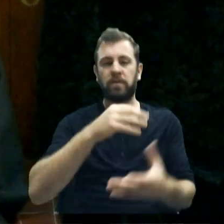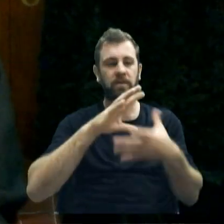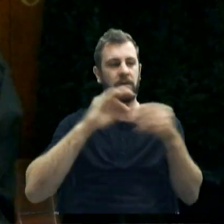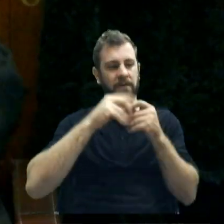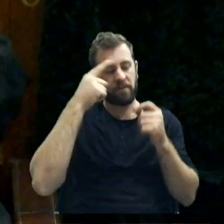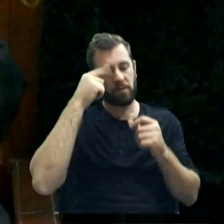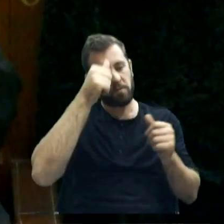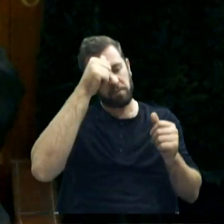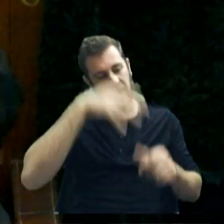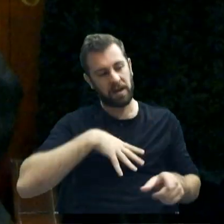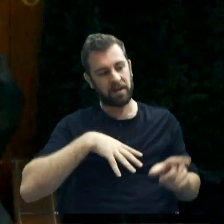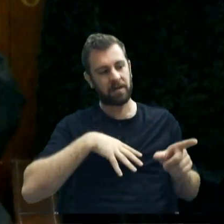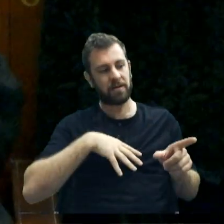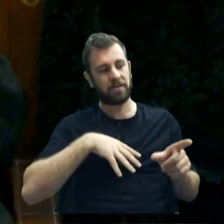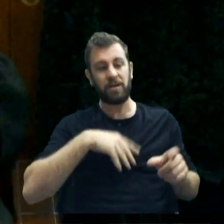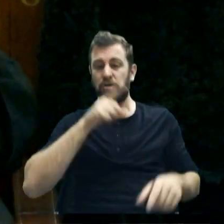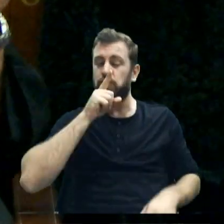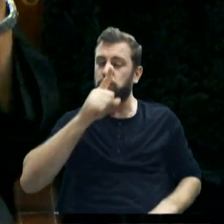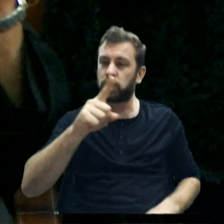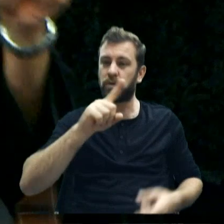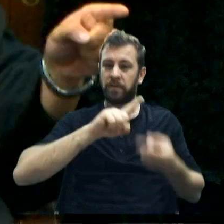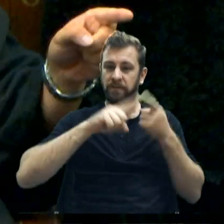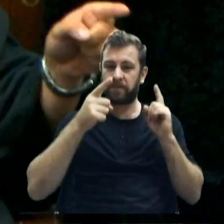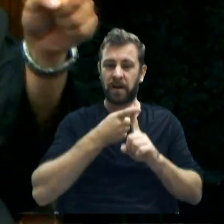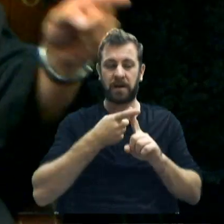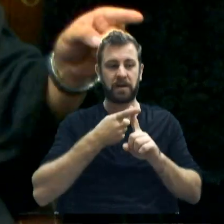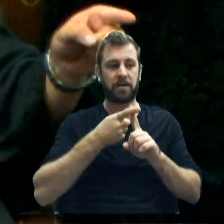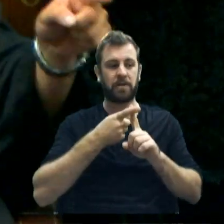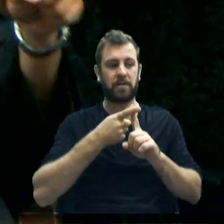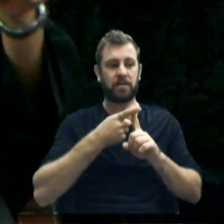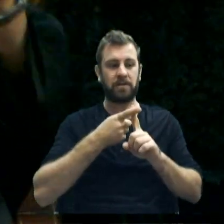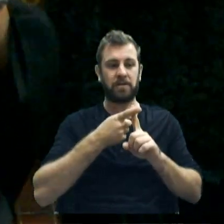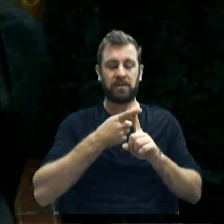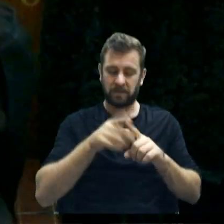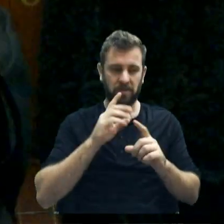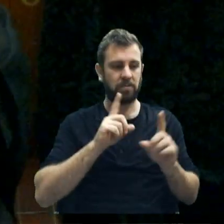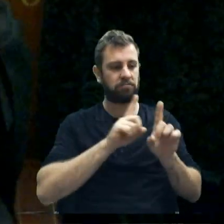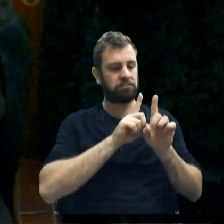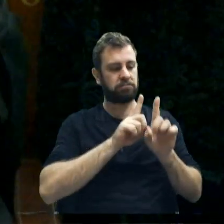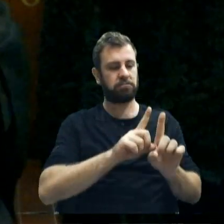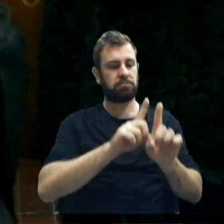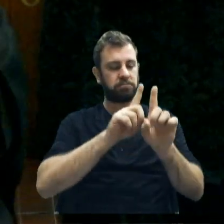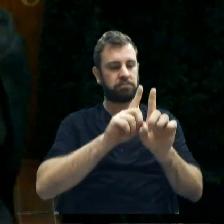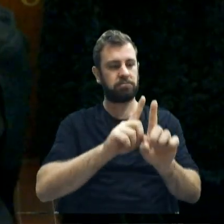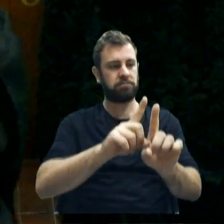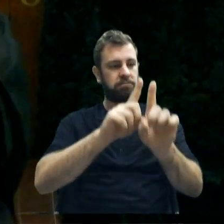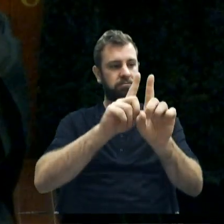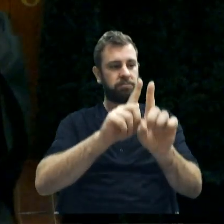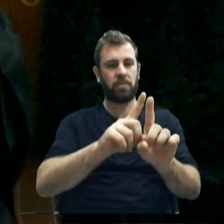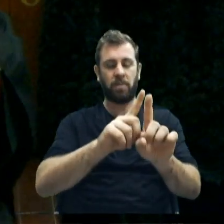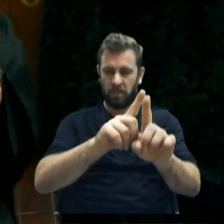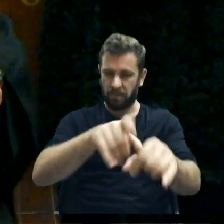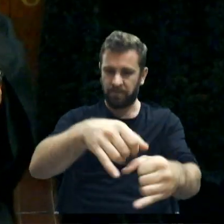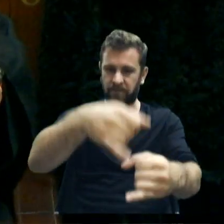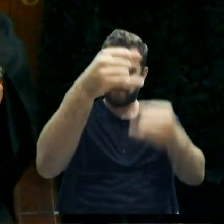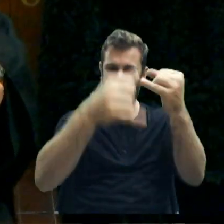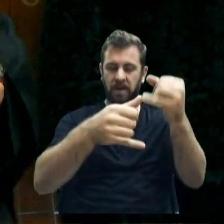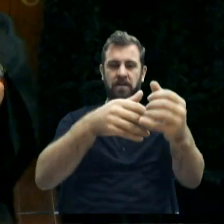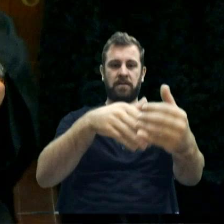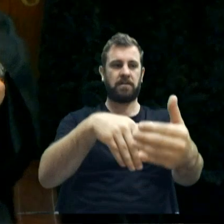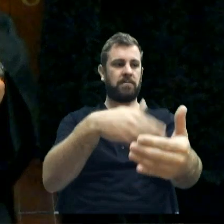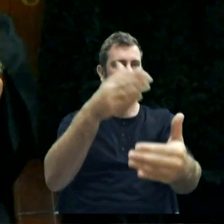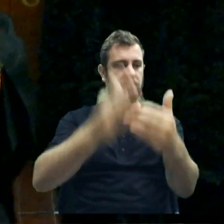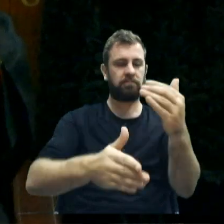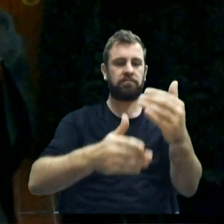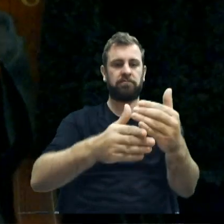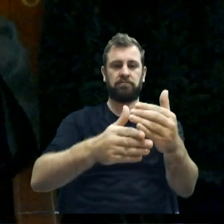He says, a true friend is one who accompanies his friend to his final destination together.